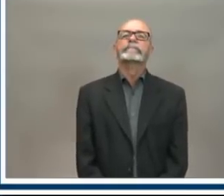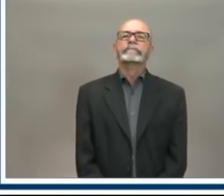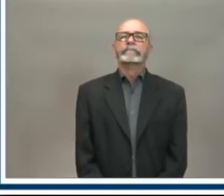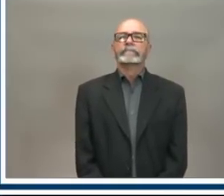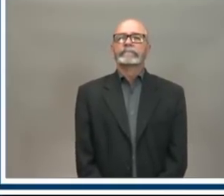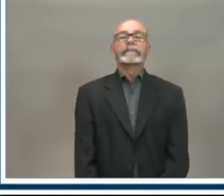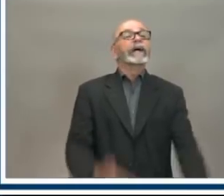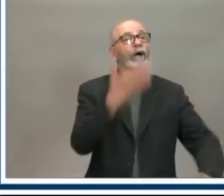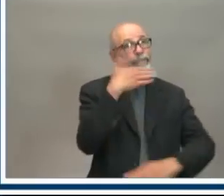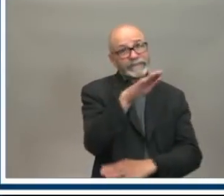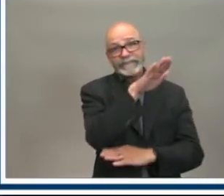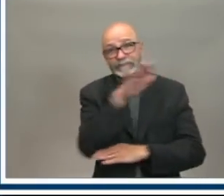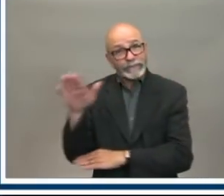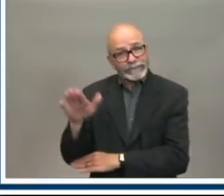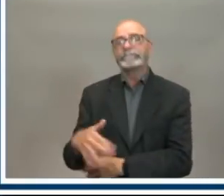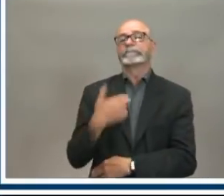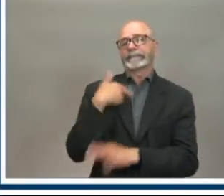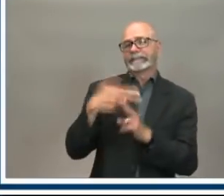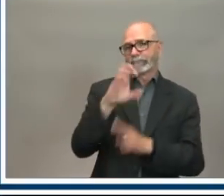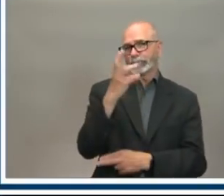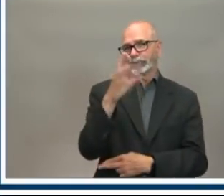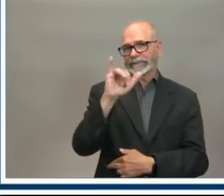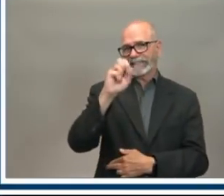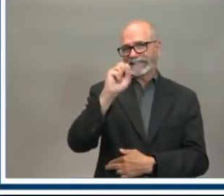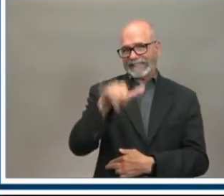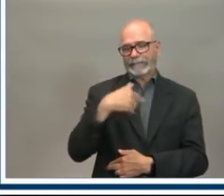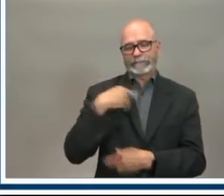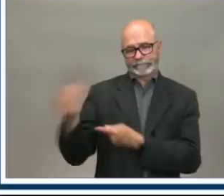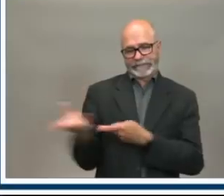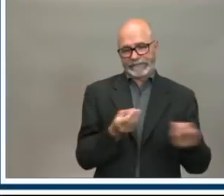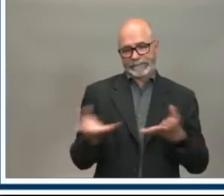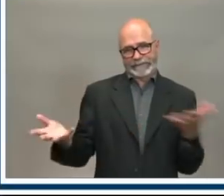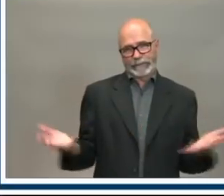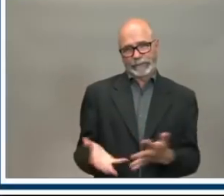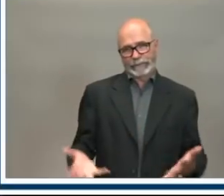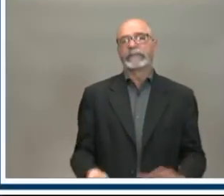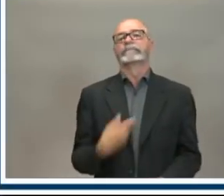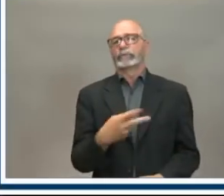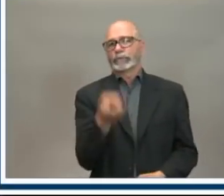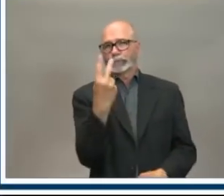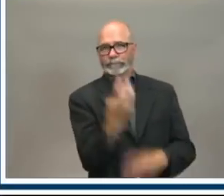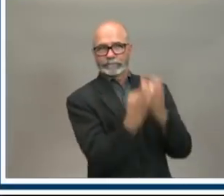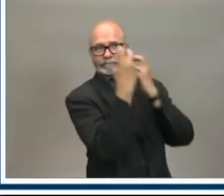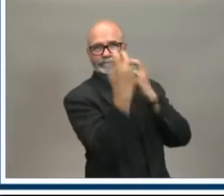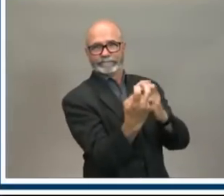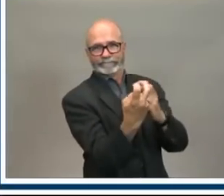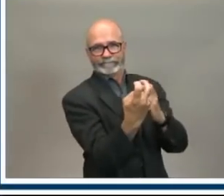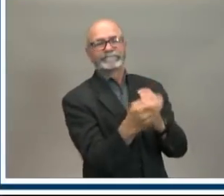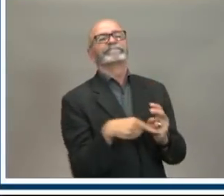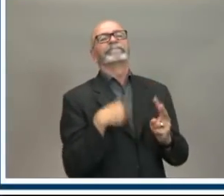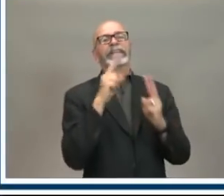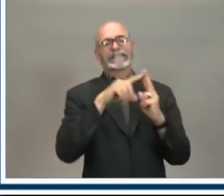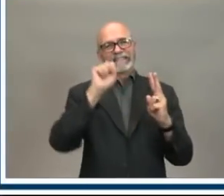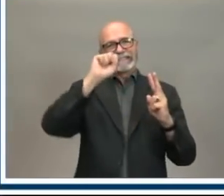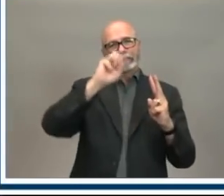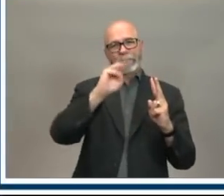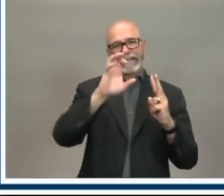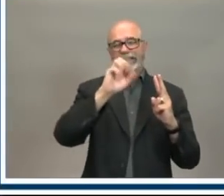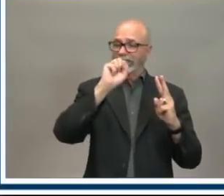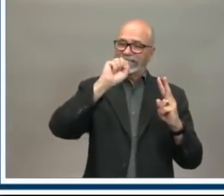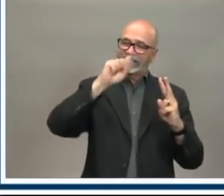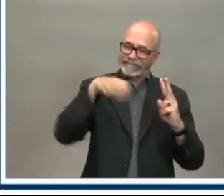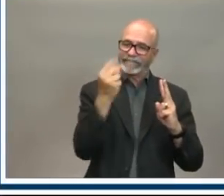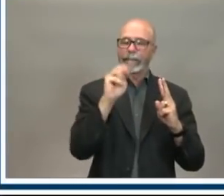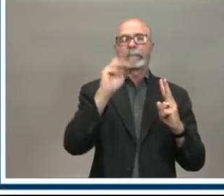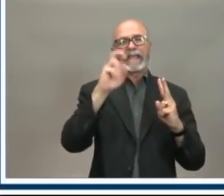Good afternoon. My name is Chrissy Matheson, and I'll be your moderator for today's press briefing. Before we begin, I'd like to introduce the Premier of Nova Scotia, Stephen McNeil, and